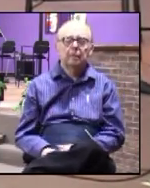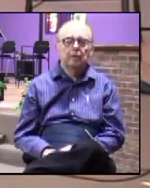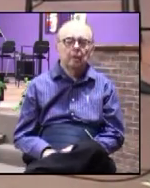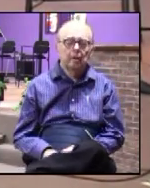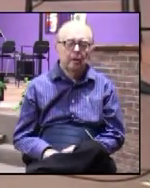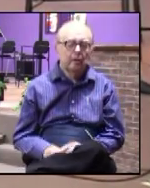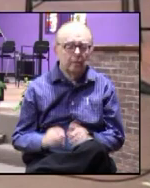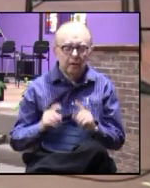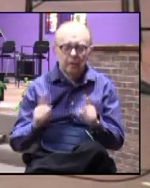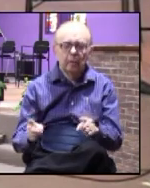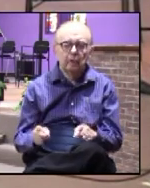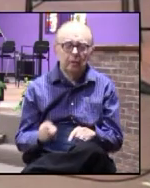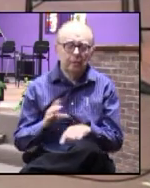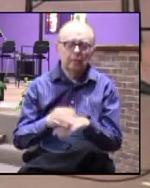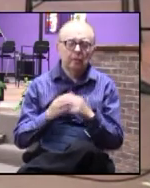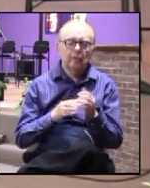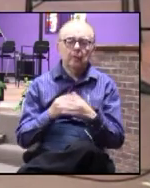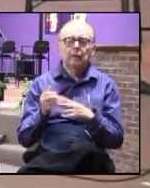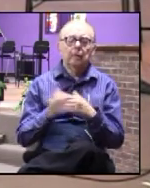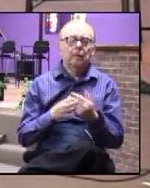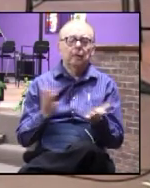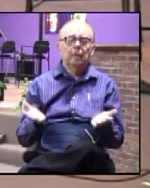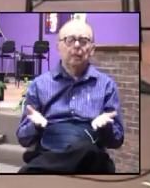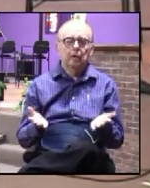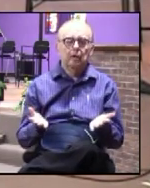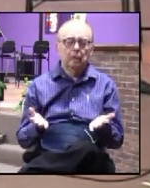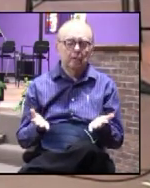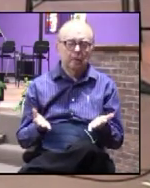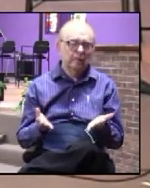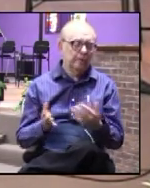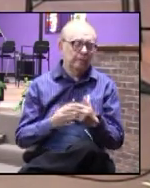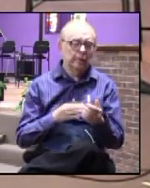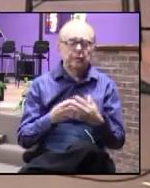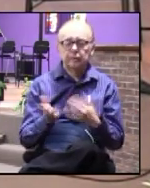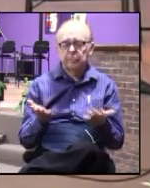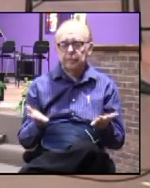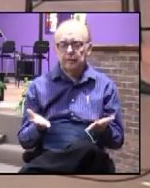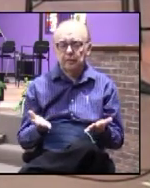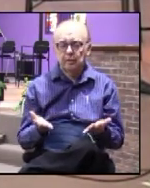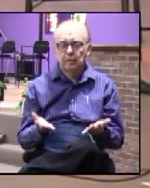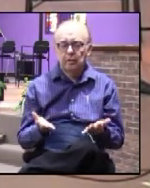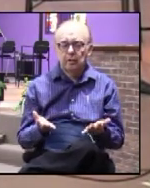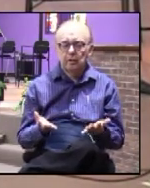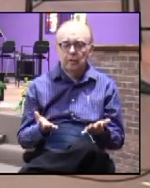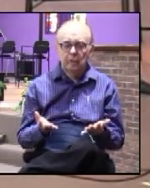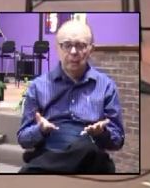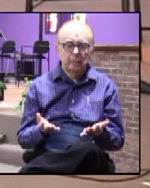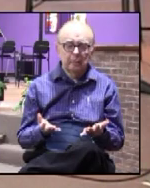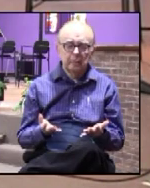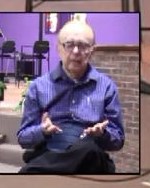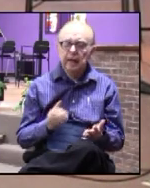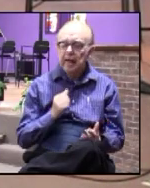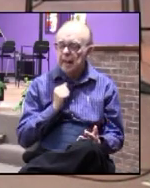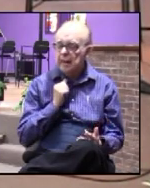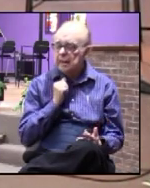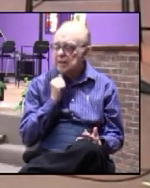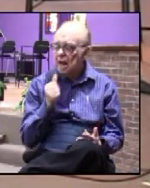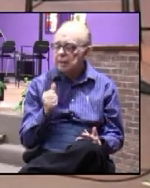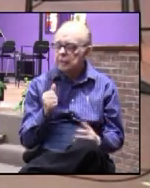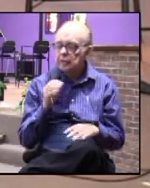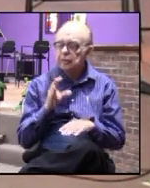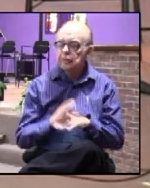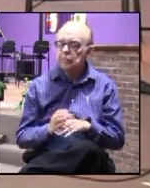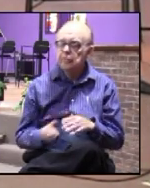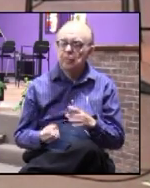they'll go and church will build and church will drop, church will build and church will drop, and it goes down like that. That's not church growth.